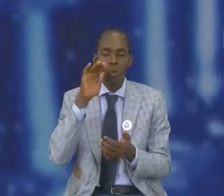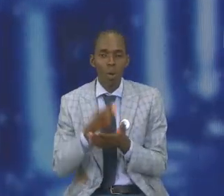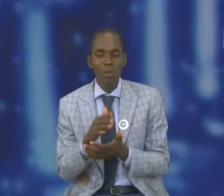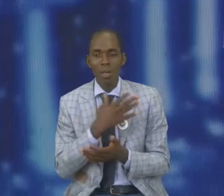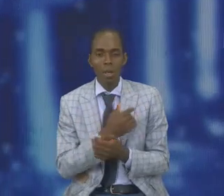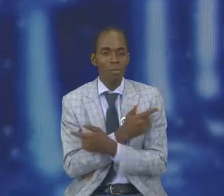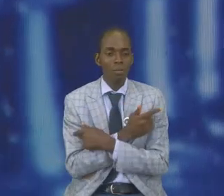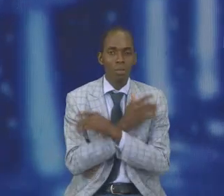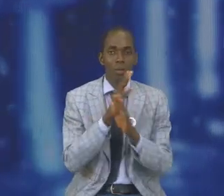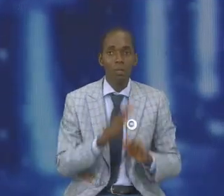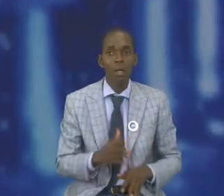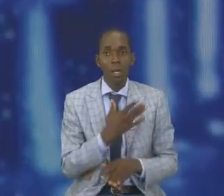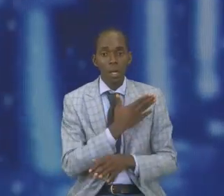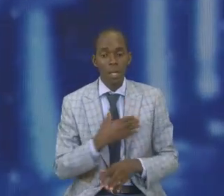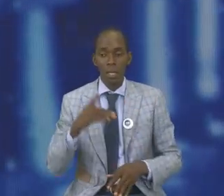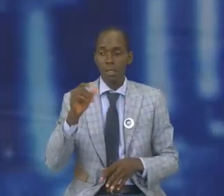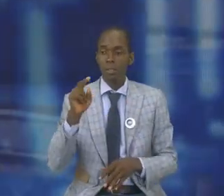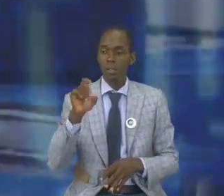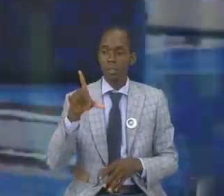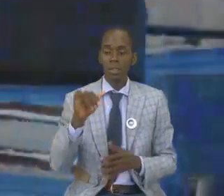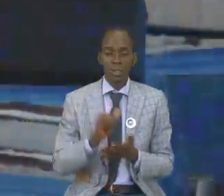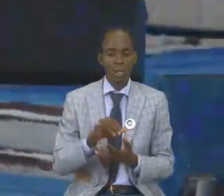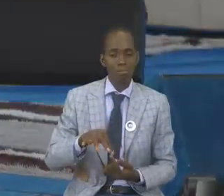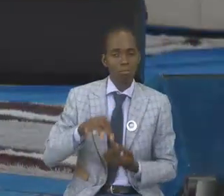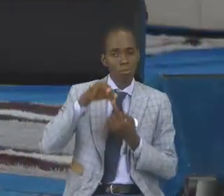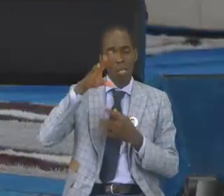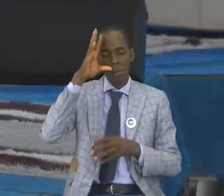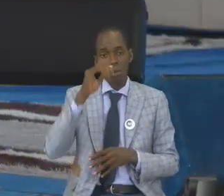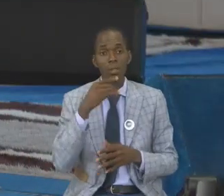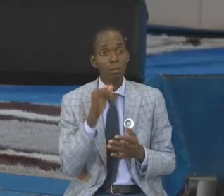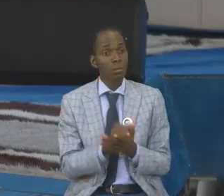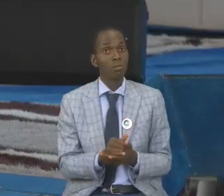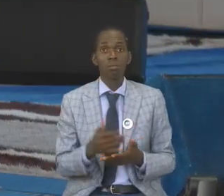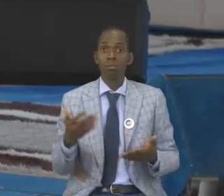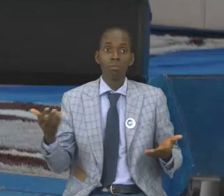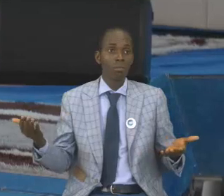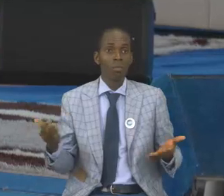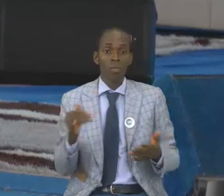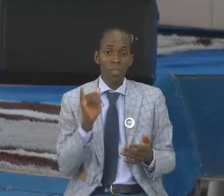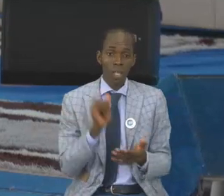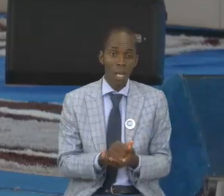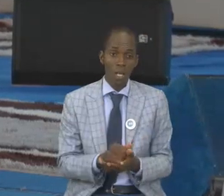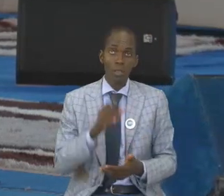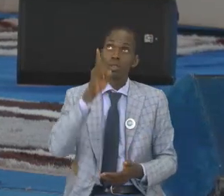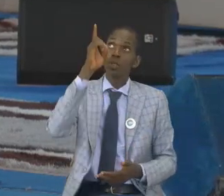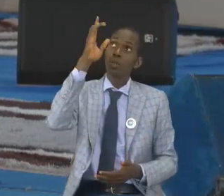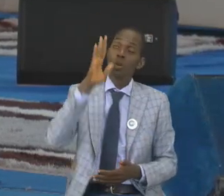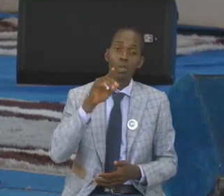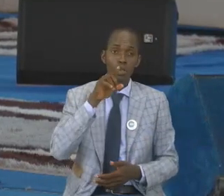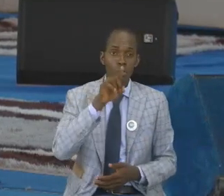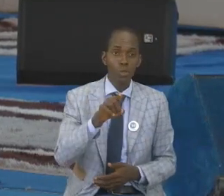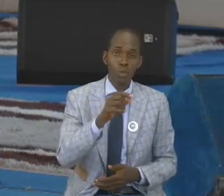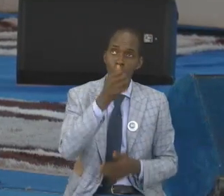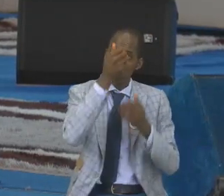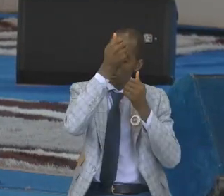comes, an exceptional man, and he said, thou God whom you disrespect, and God